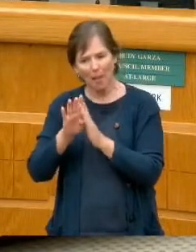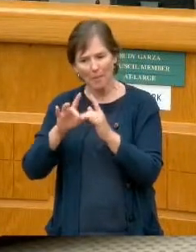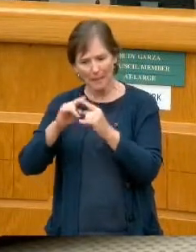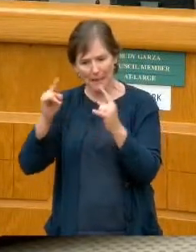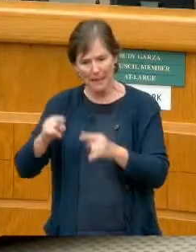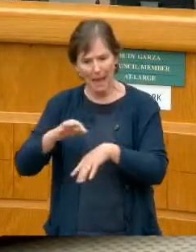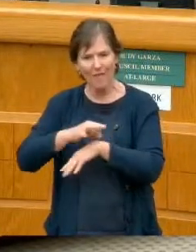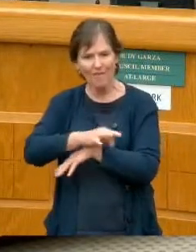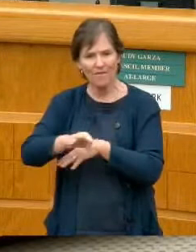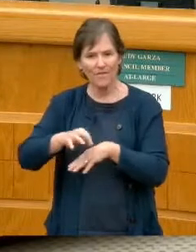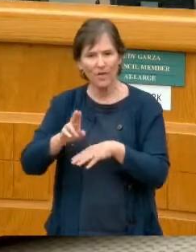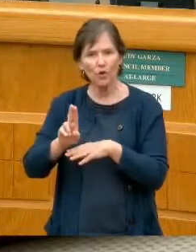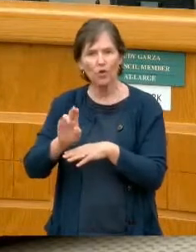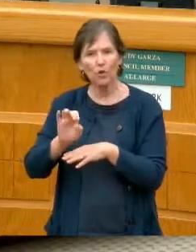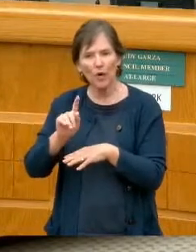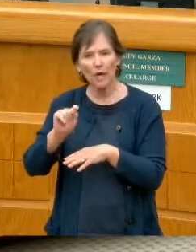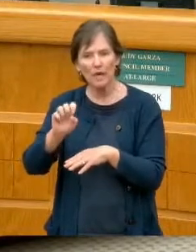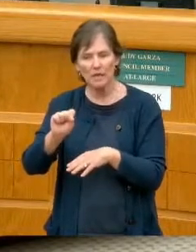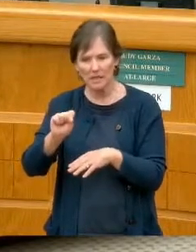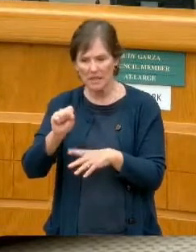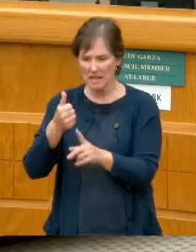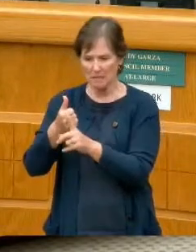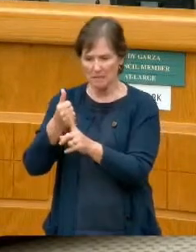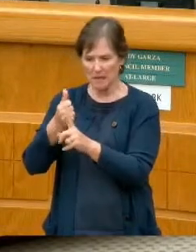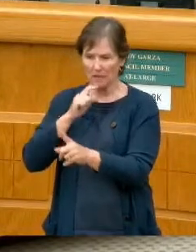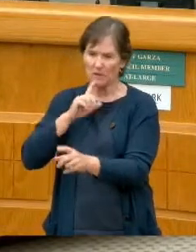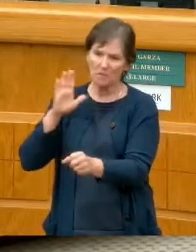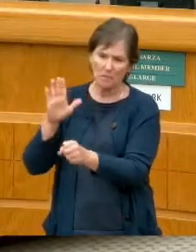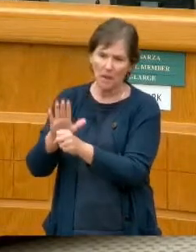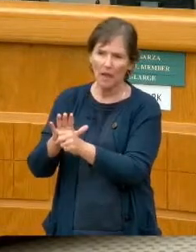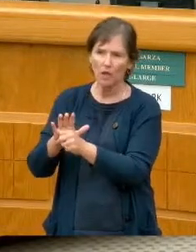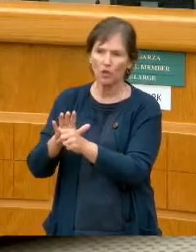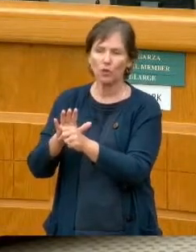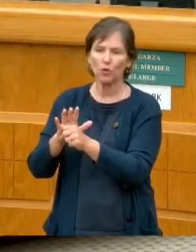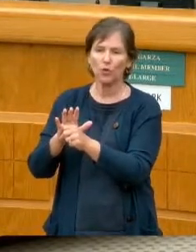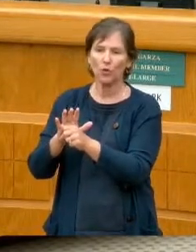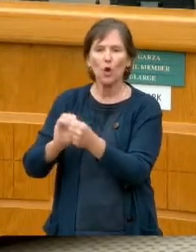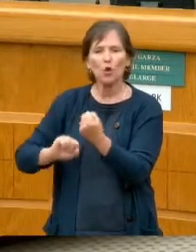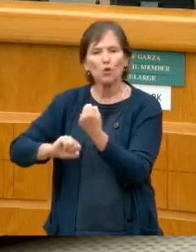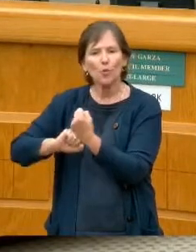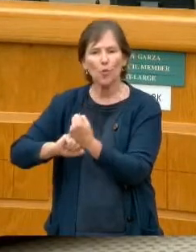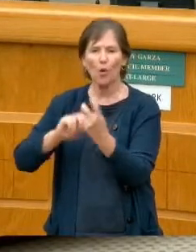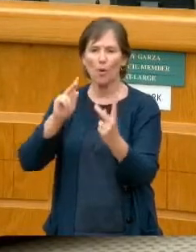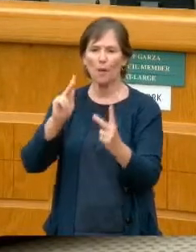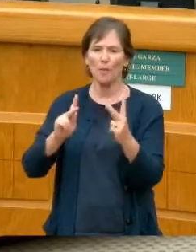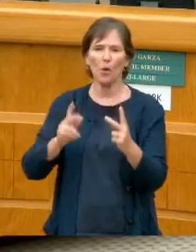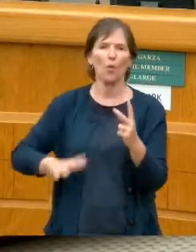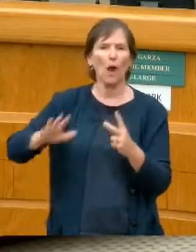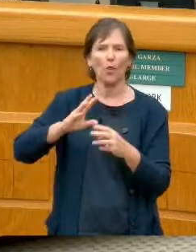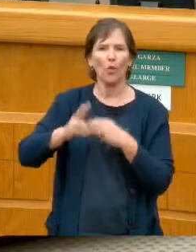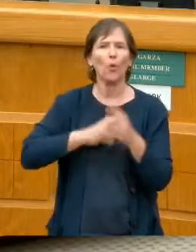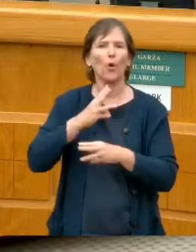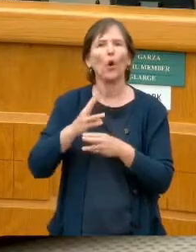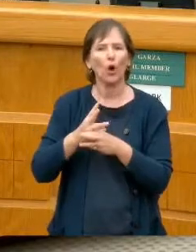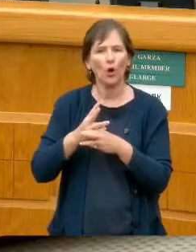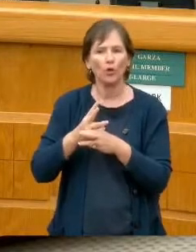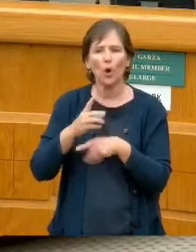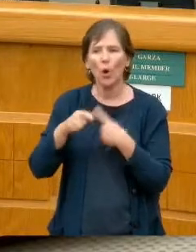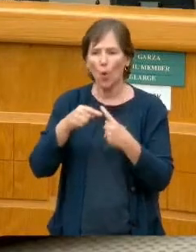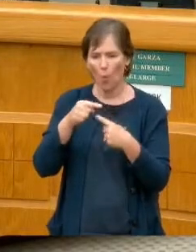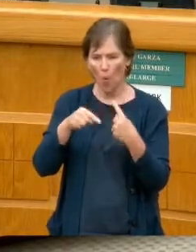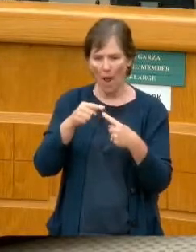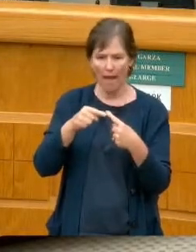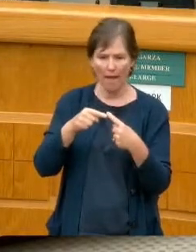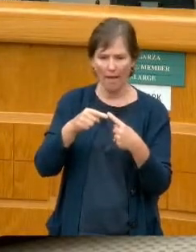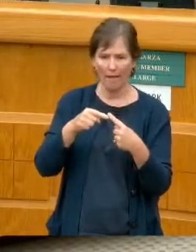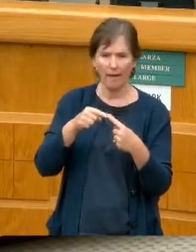world, from disease to war. And those that are struck by disaster all over the